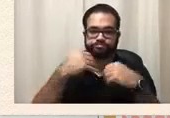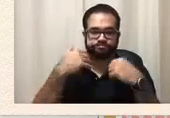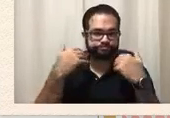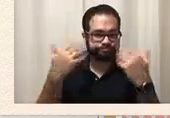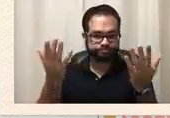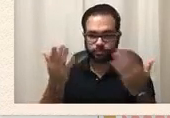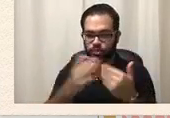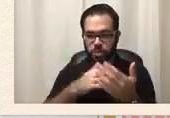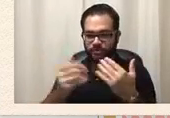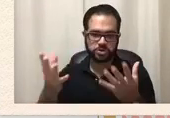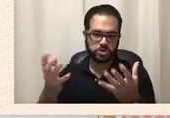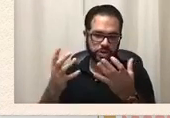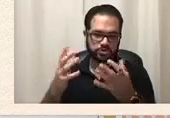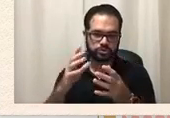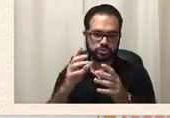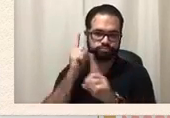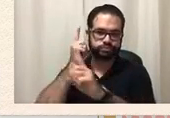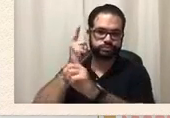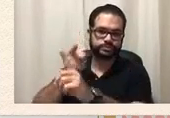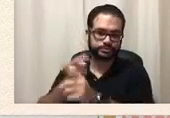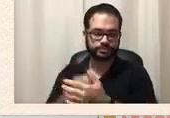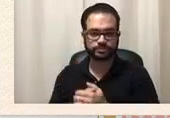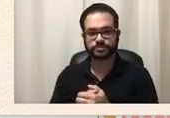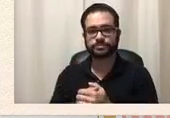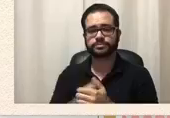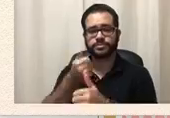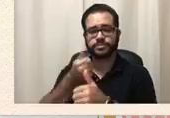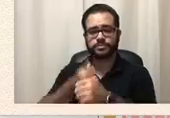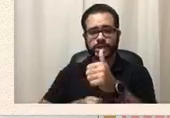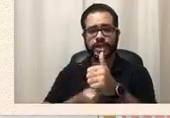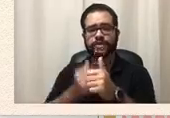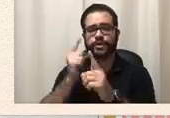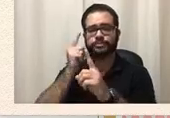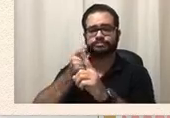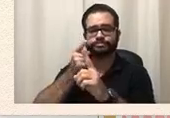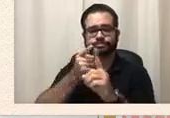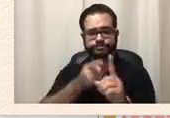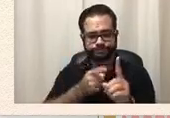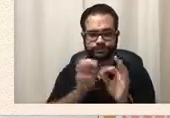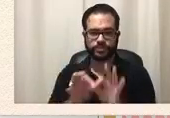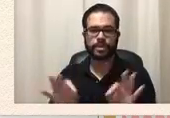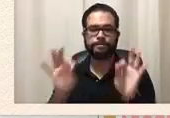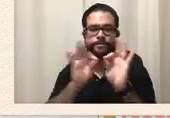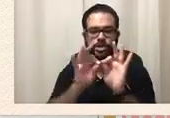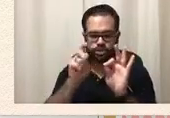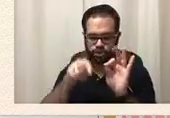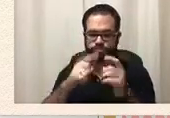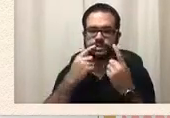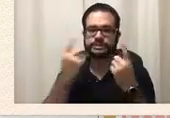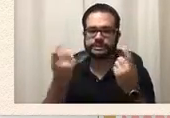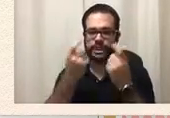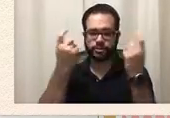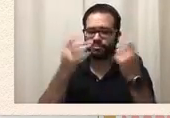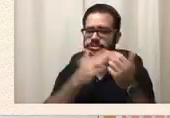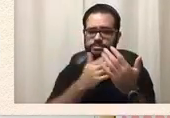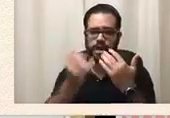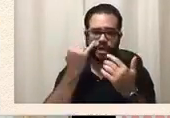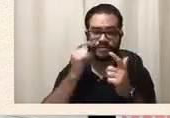towards. Every milestone is important and should be celebrated, no matter how big or small.